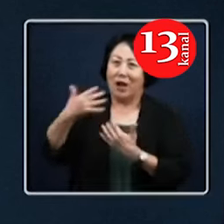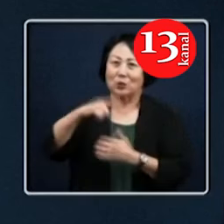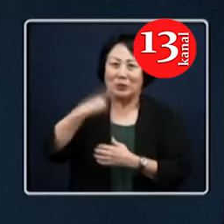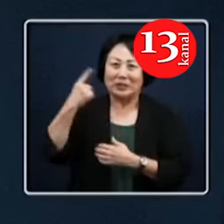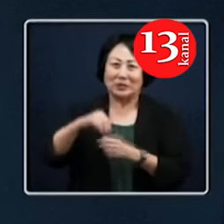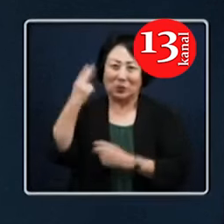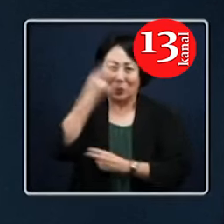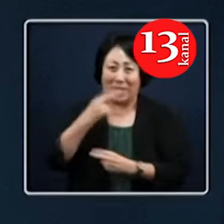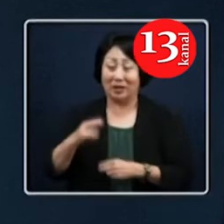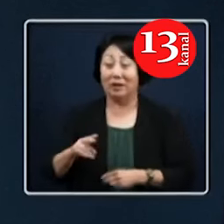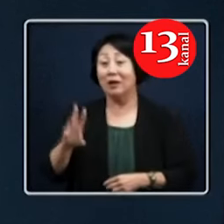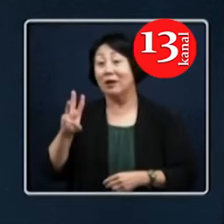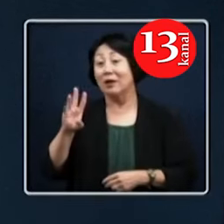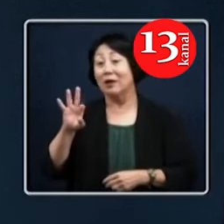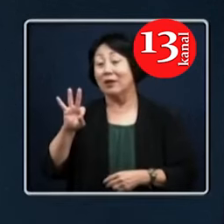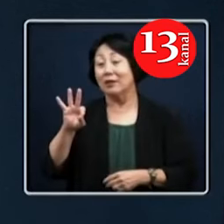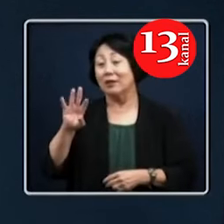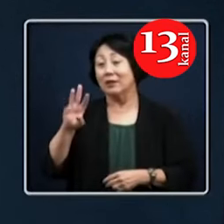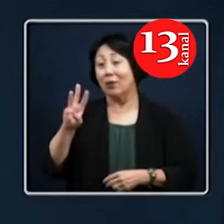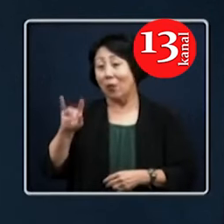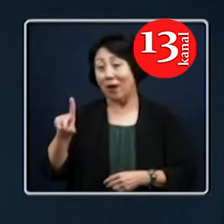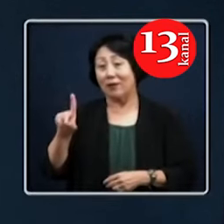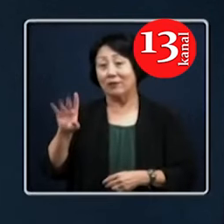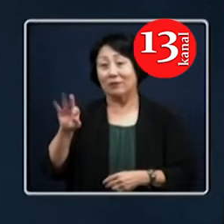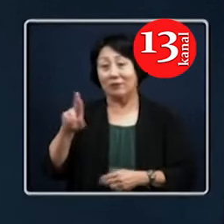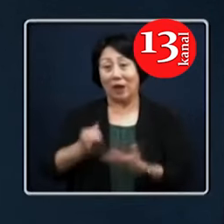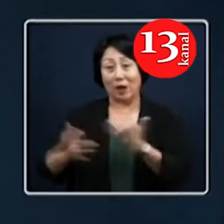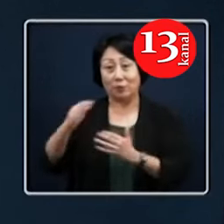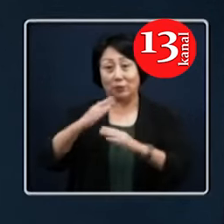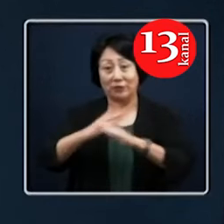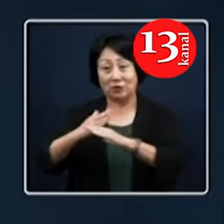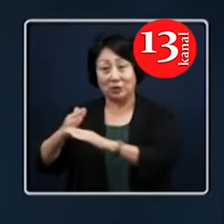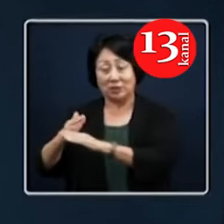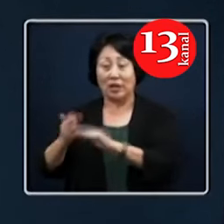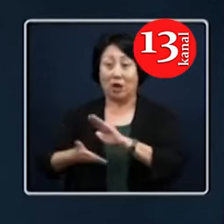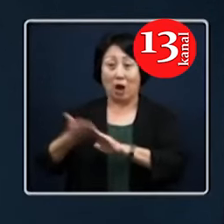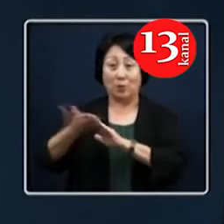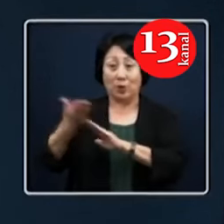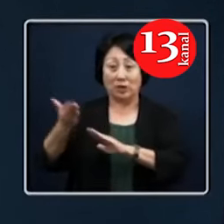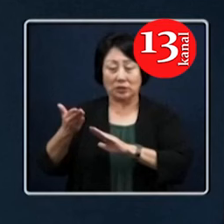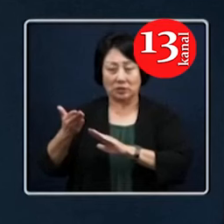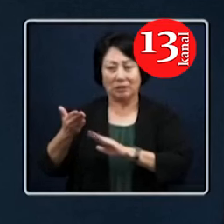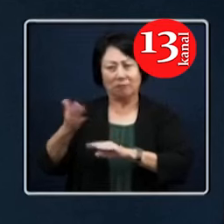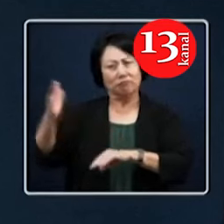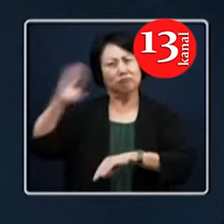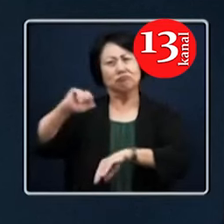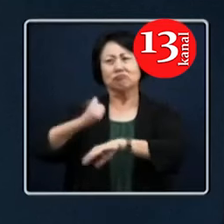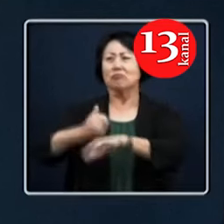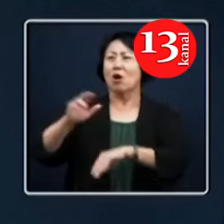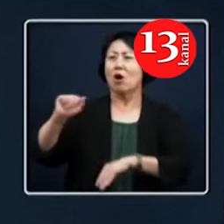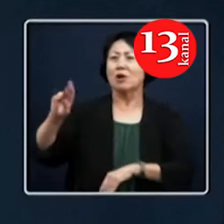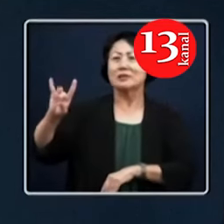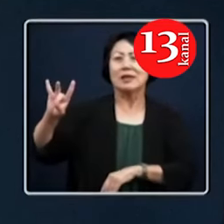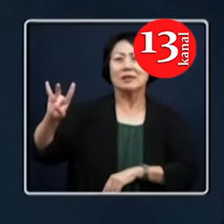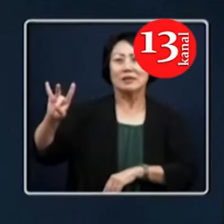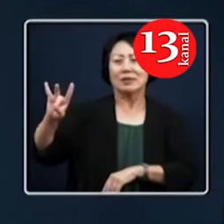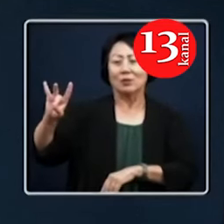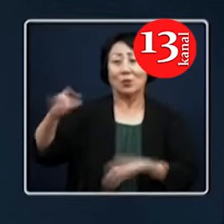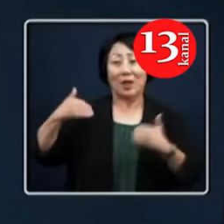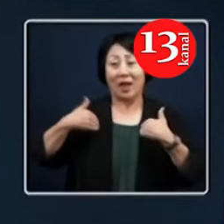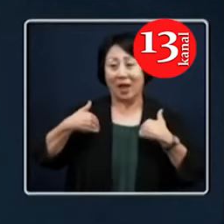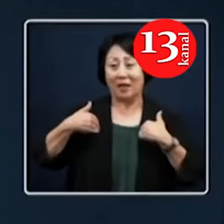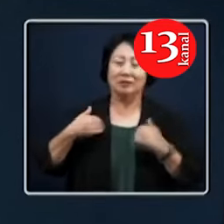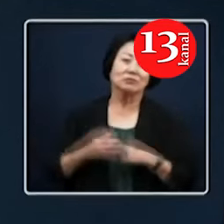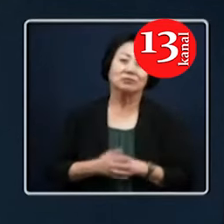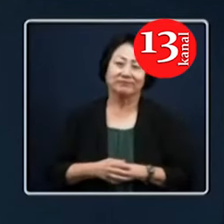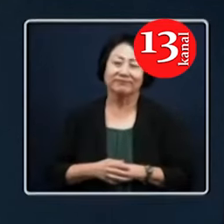would develop on August 8, including extreme winds as a hurricane passed far to the south, according to the report released by the state